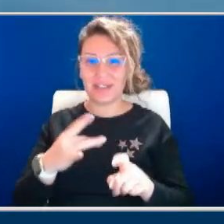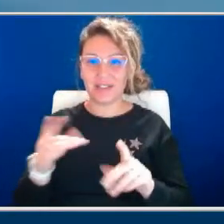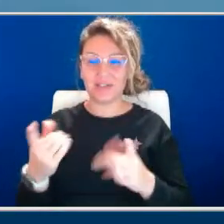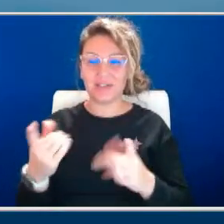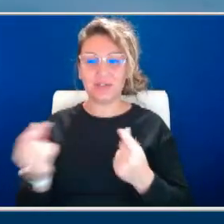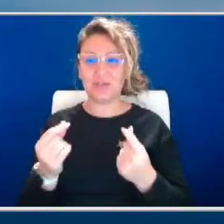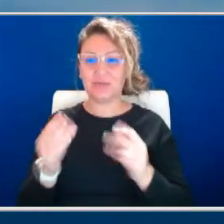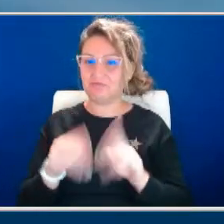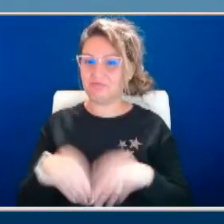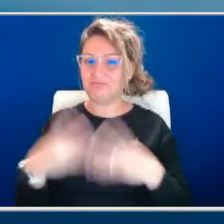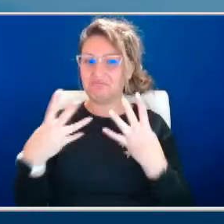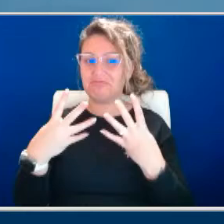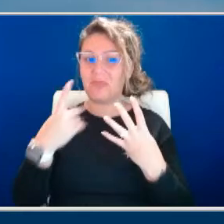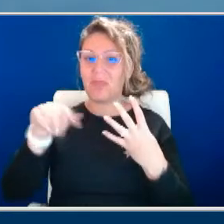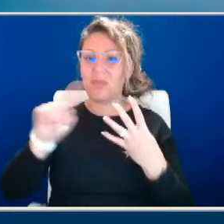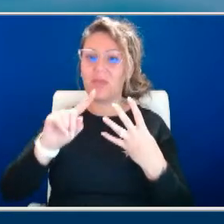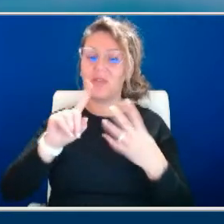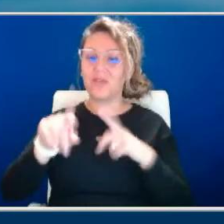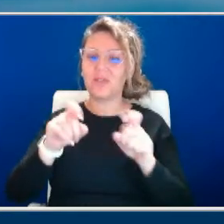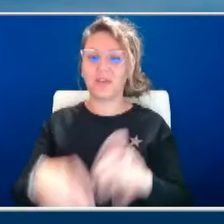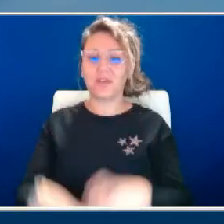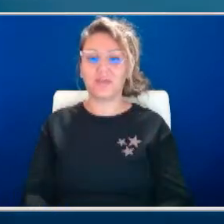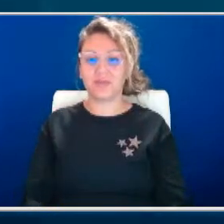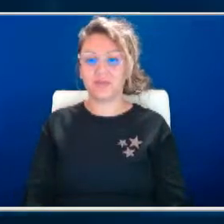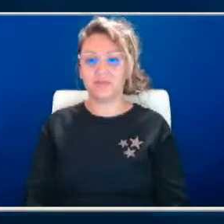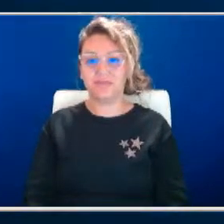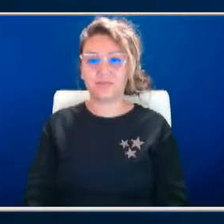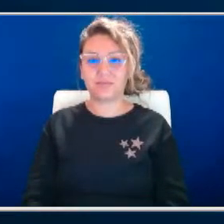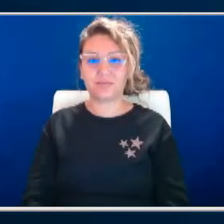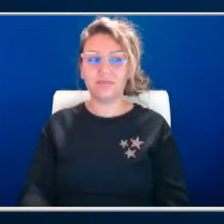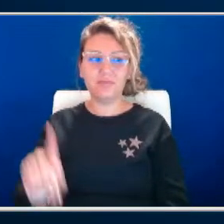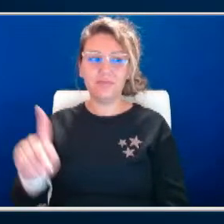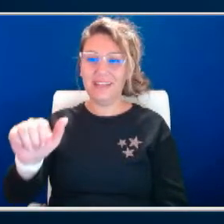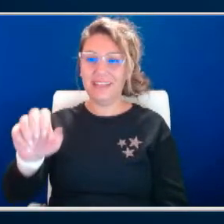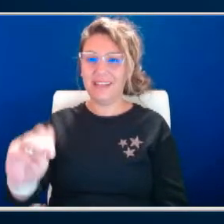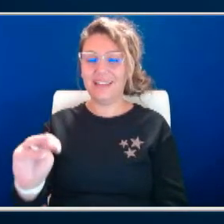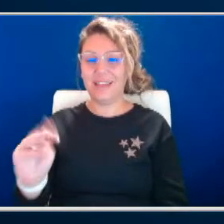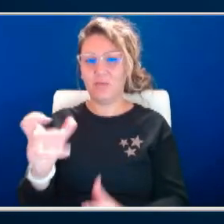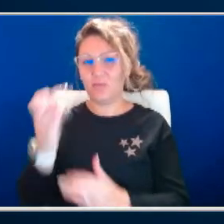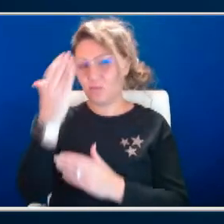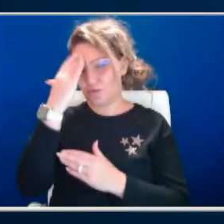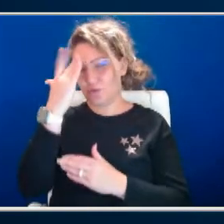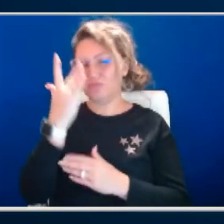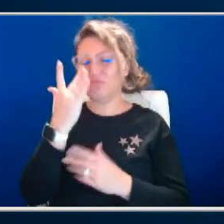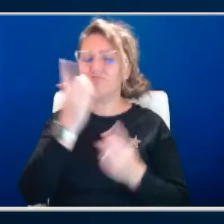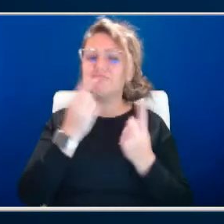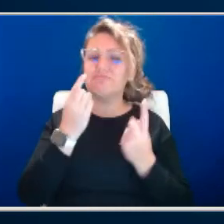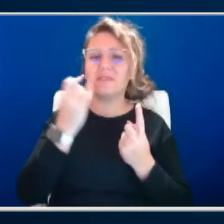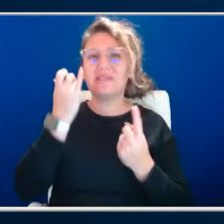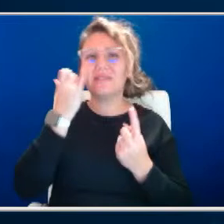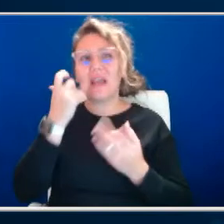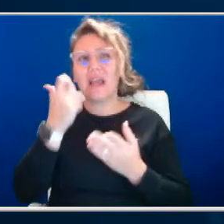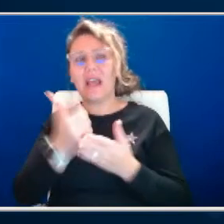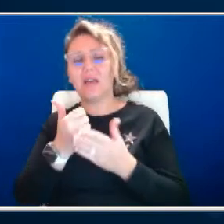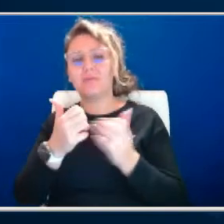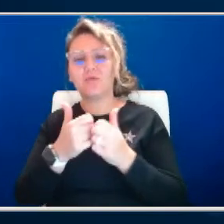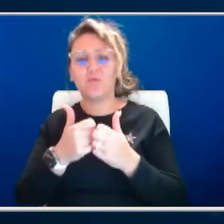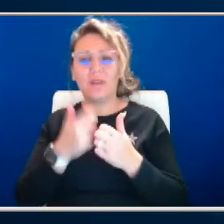those questions up. Kim wants to know, wondering if this device would help with scar tissue from